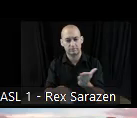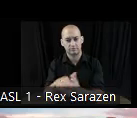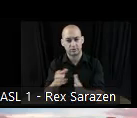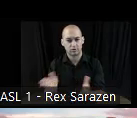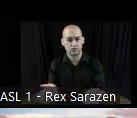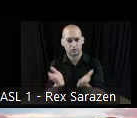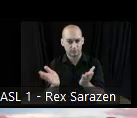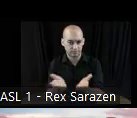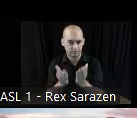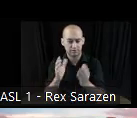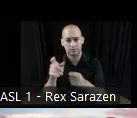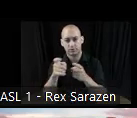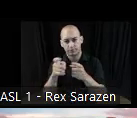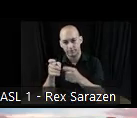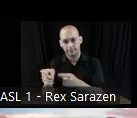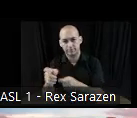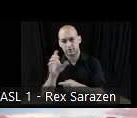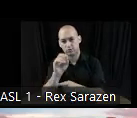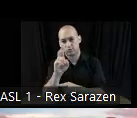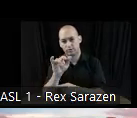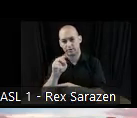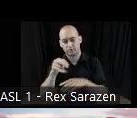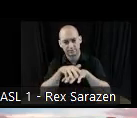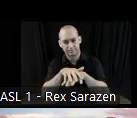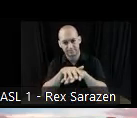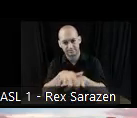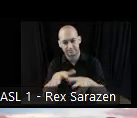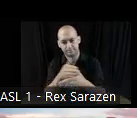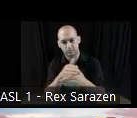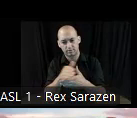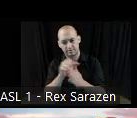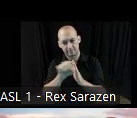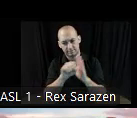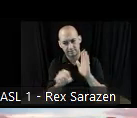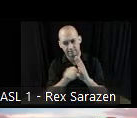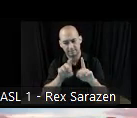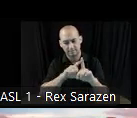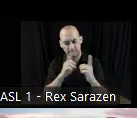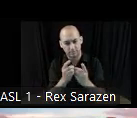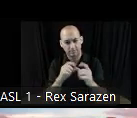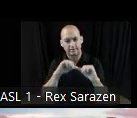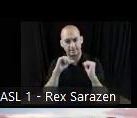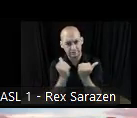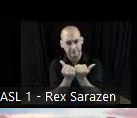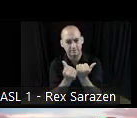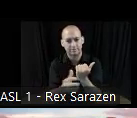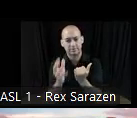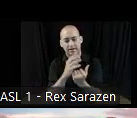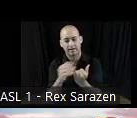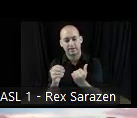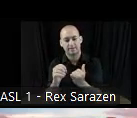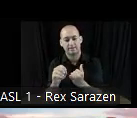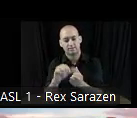encourages coordination between states, state departments, agencies, and the area agencies